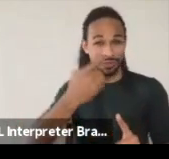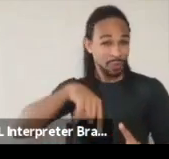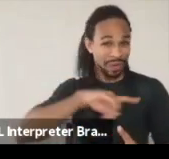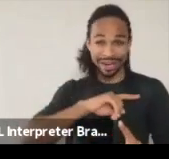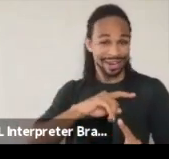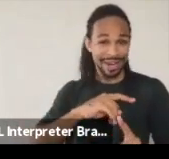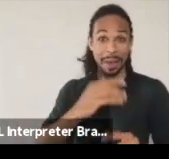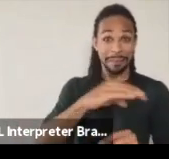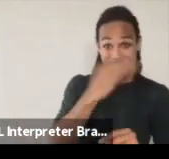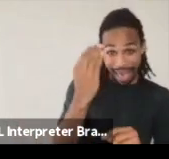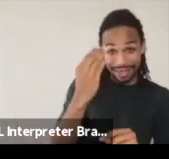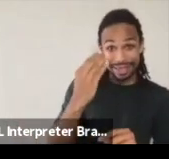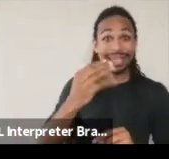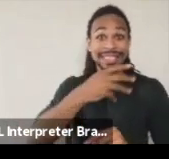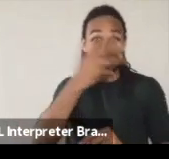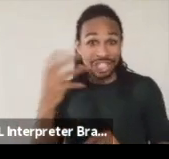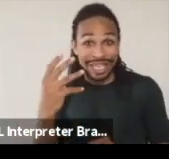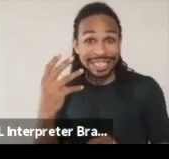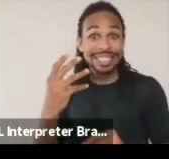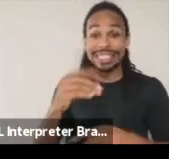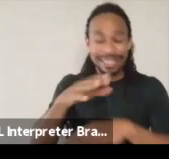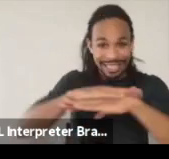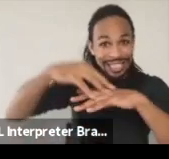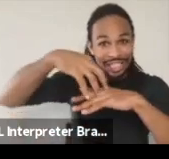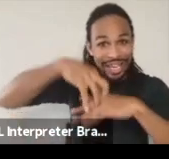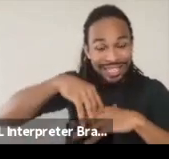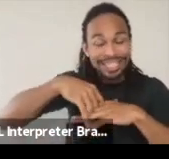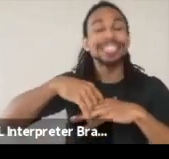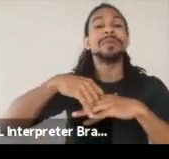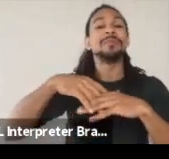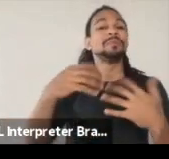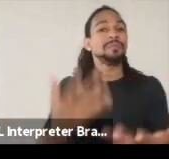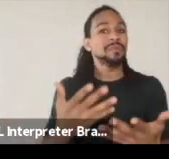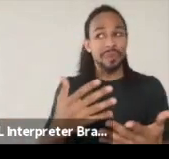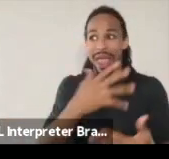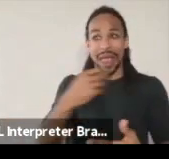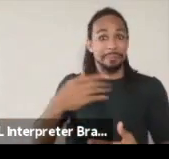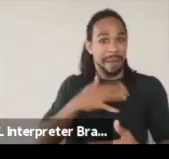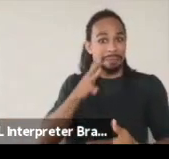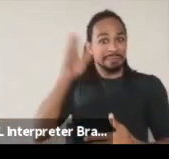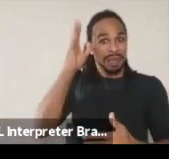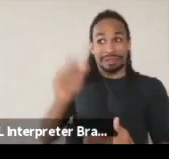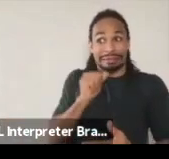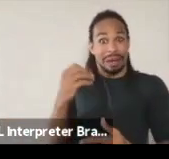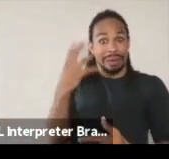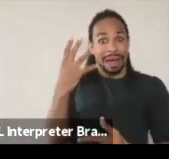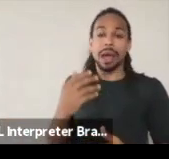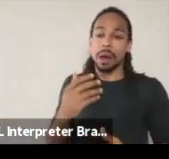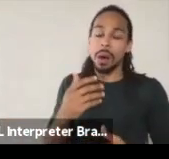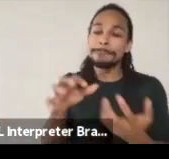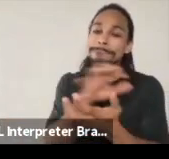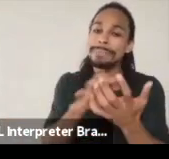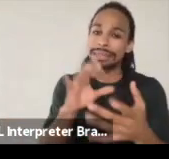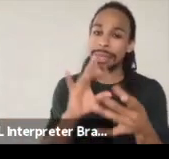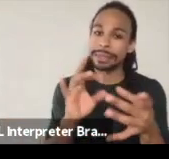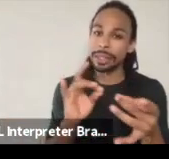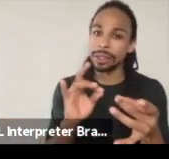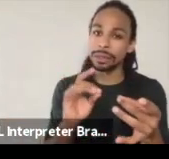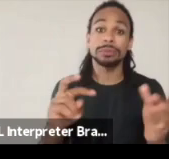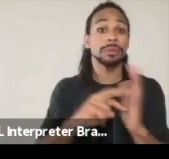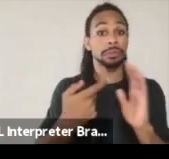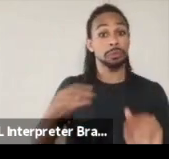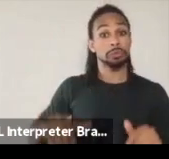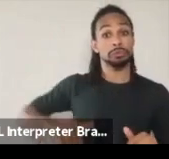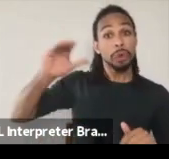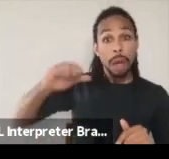a child of immigrants, non-white immigrants, right, it was a very mixed message. My father taught us that we were not to